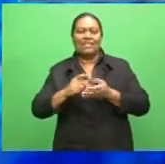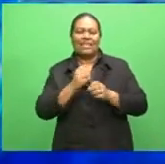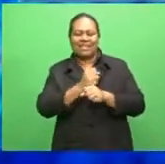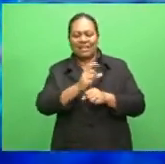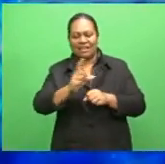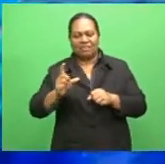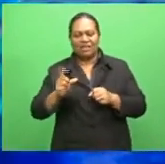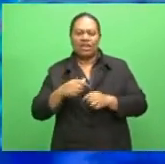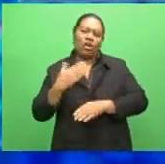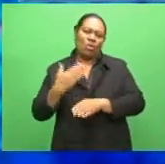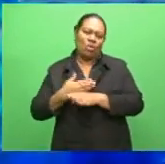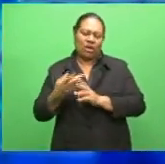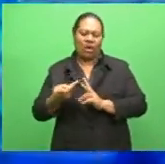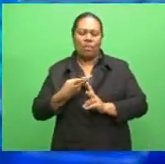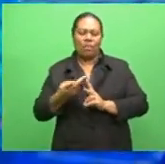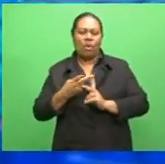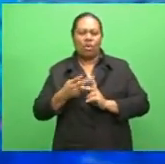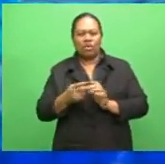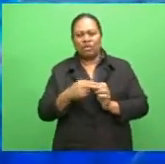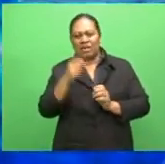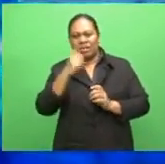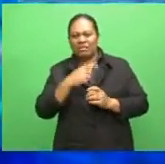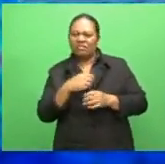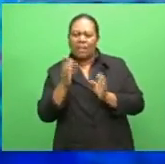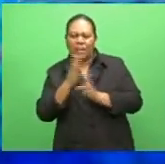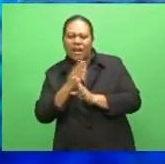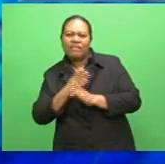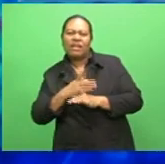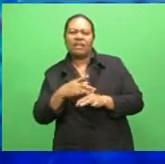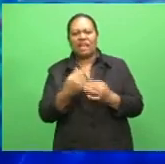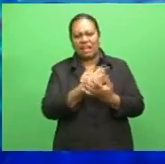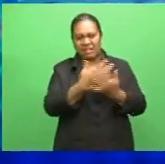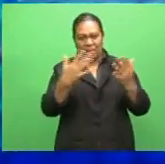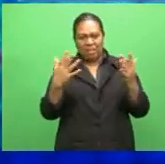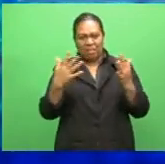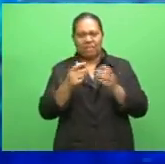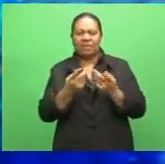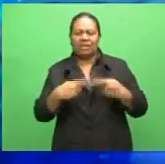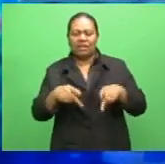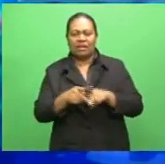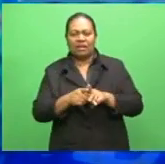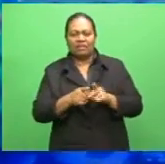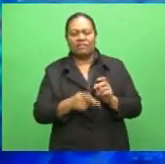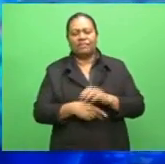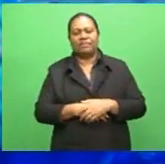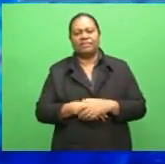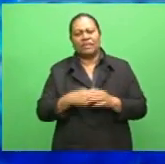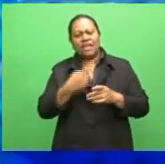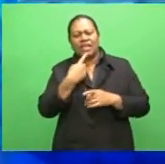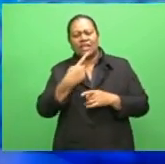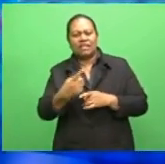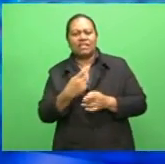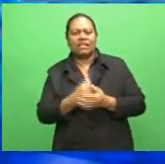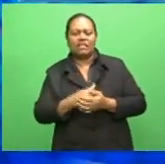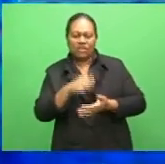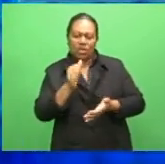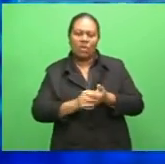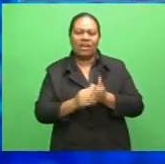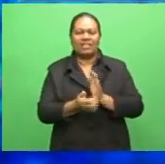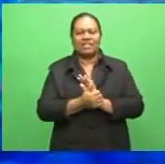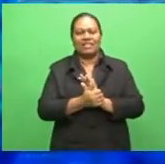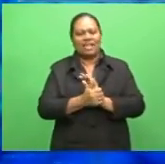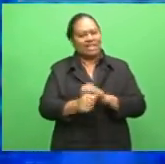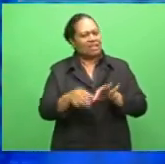and has worked in both the public and private sectors. Board Chair Ajit Kodagora says Prasad has the right set of skills and